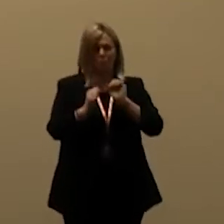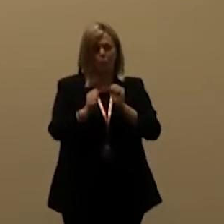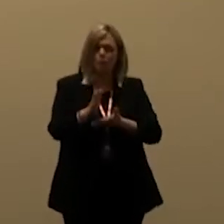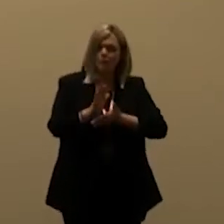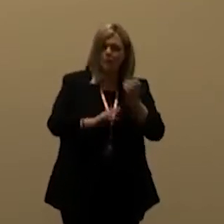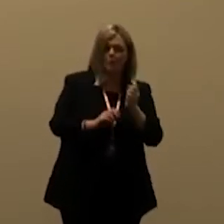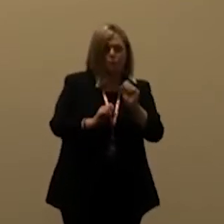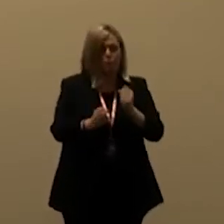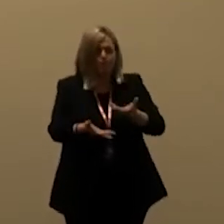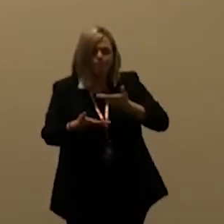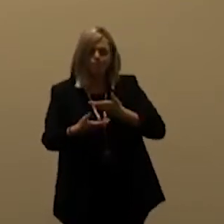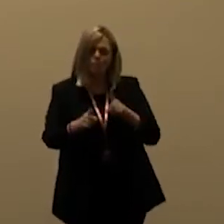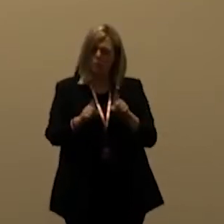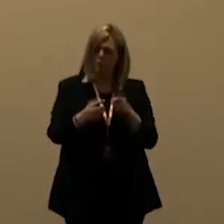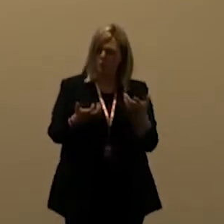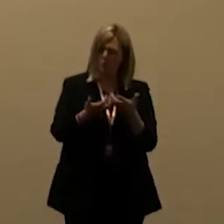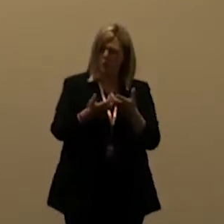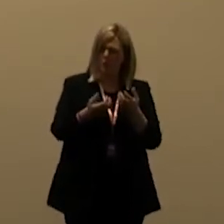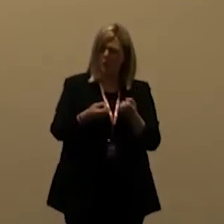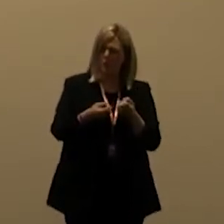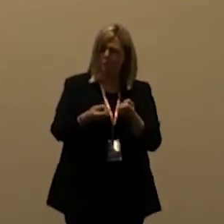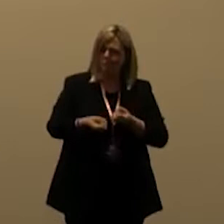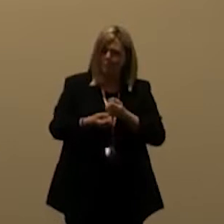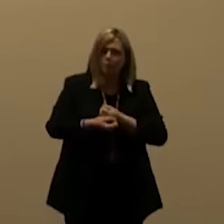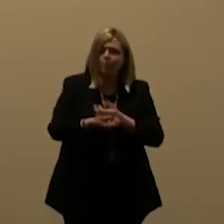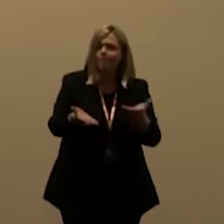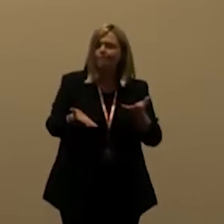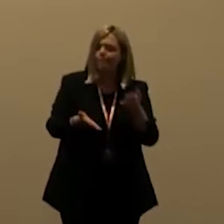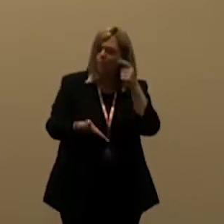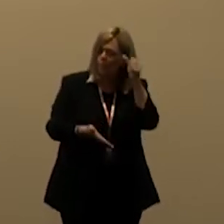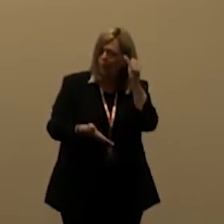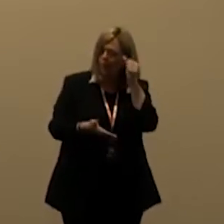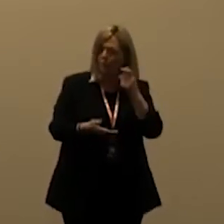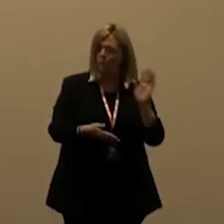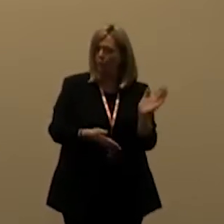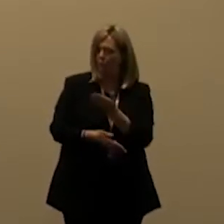also how we can help that knowledge be shared with everybody.